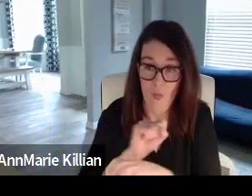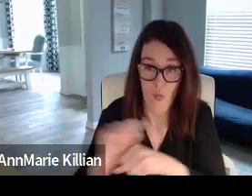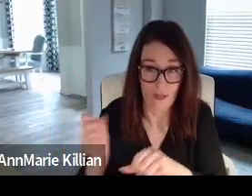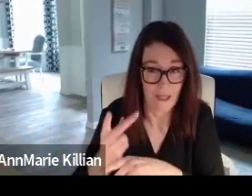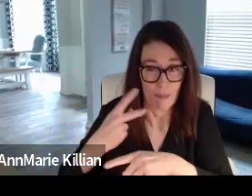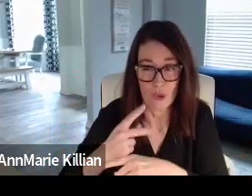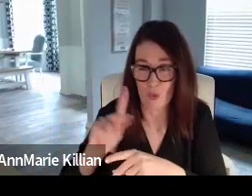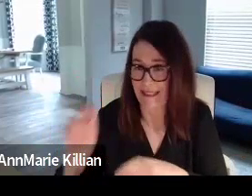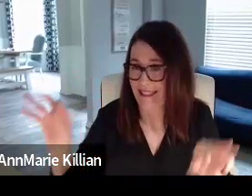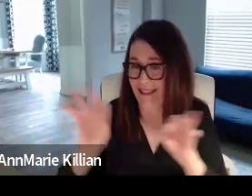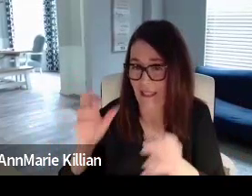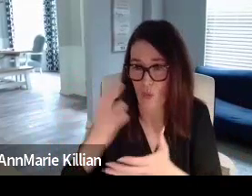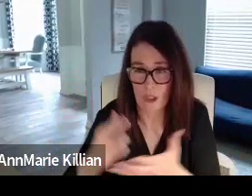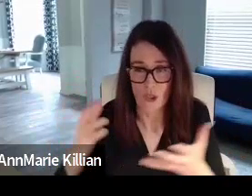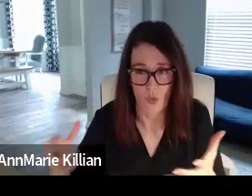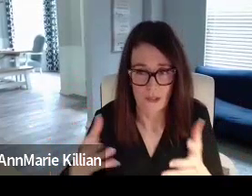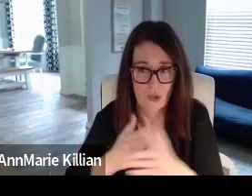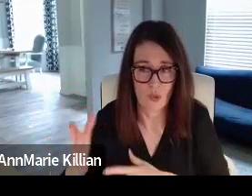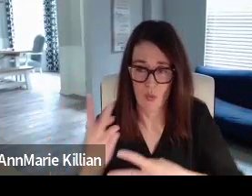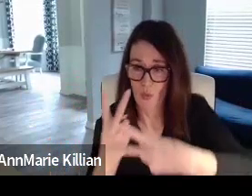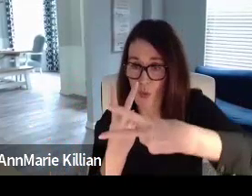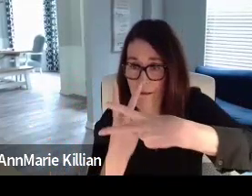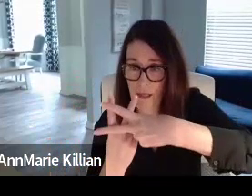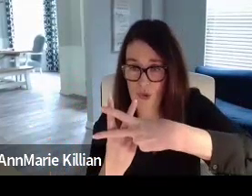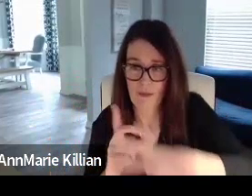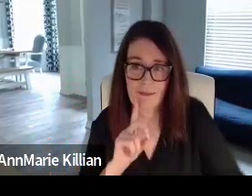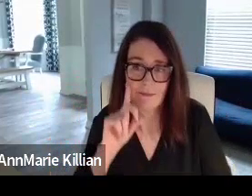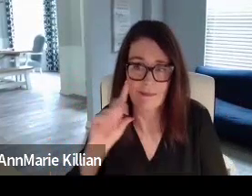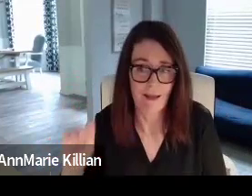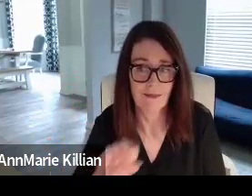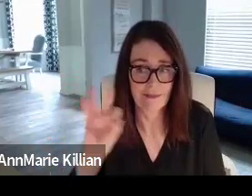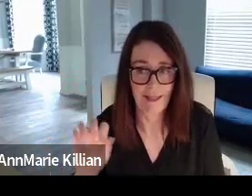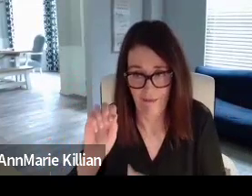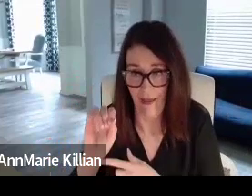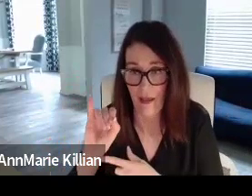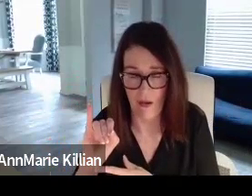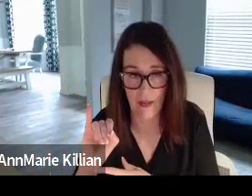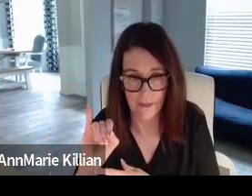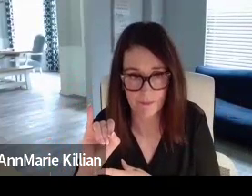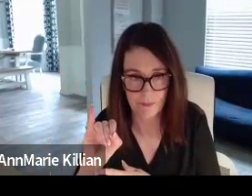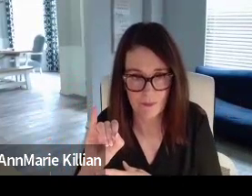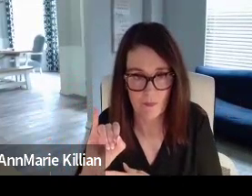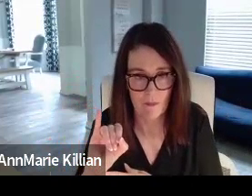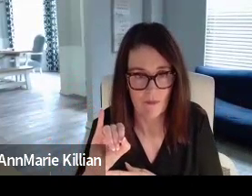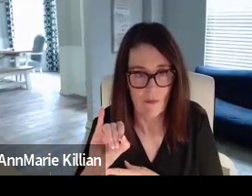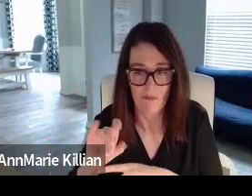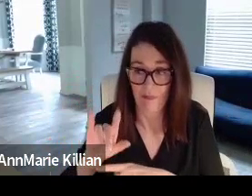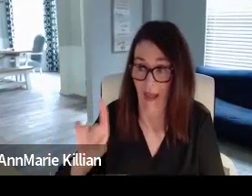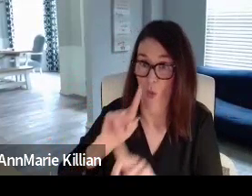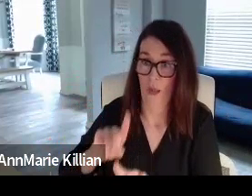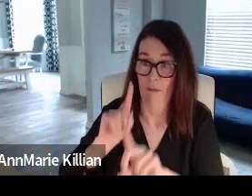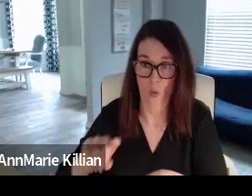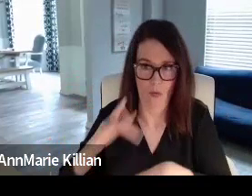We've been working with the significant resources through hashtag DefSafeAtAI.